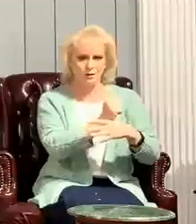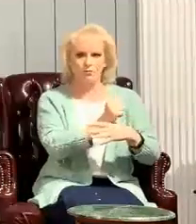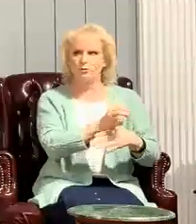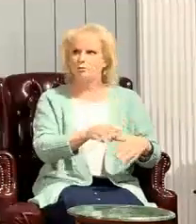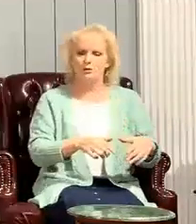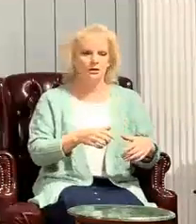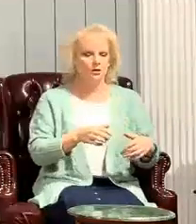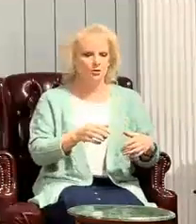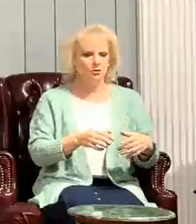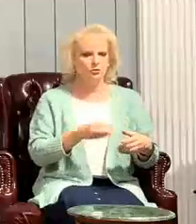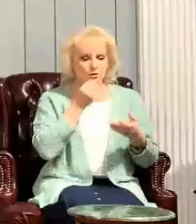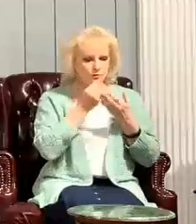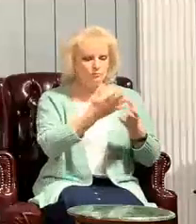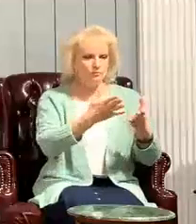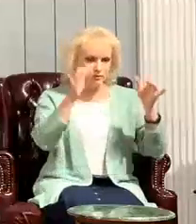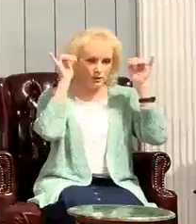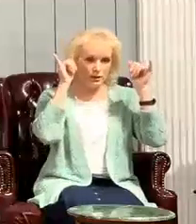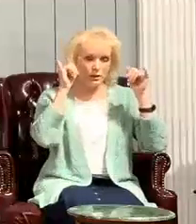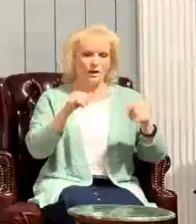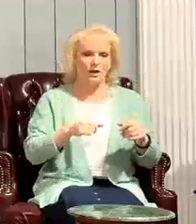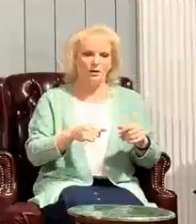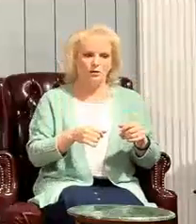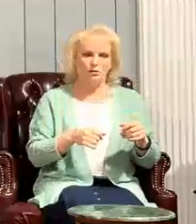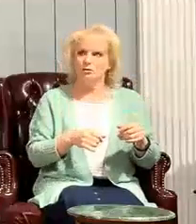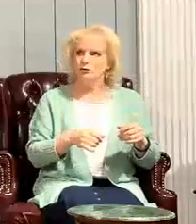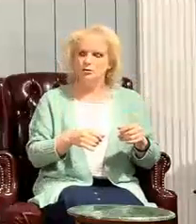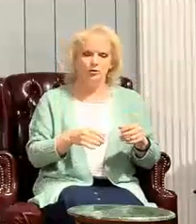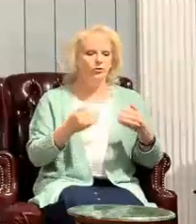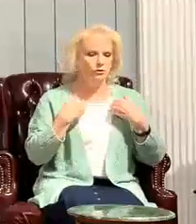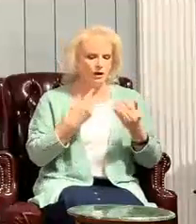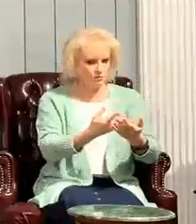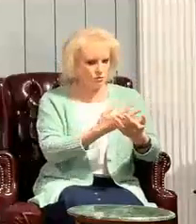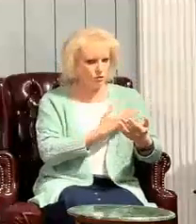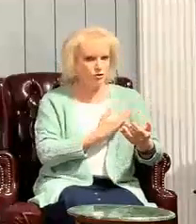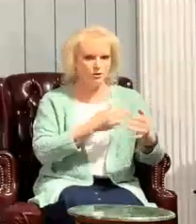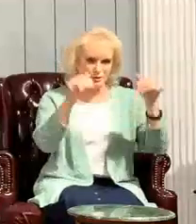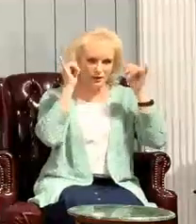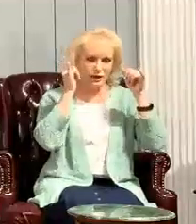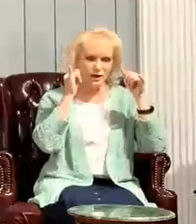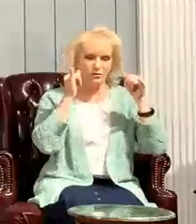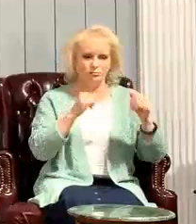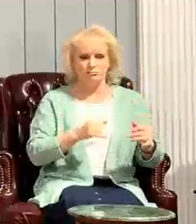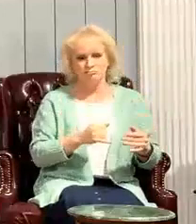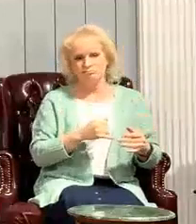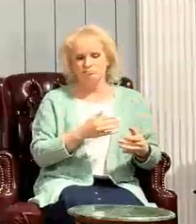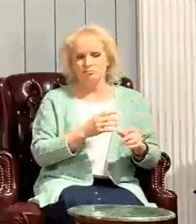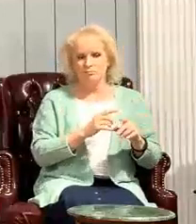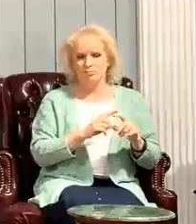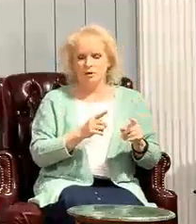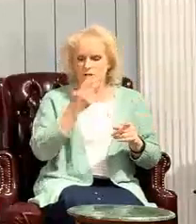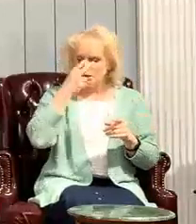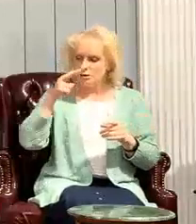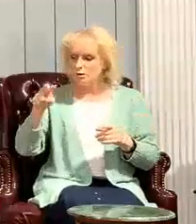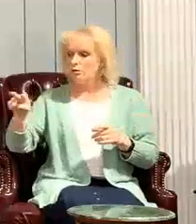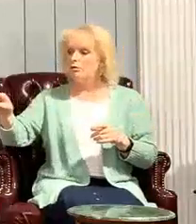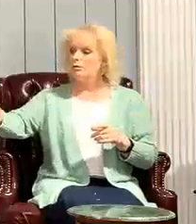could graze cattle, you could feed your cattle up there, and you could grow, you could have sheep and cattle and those sorts of things. But he looked down there